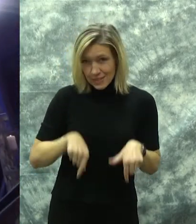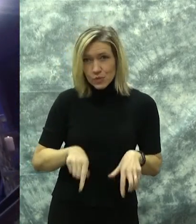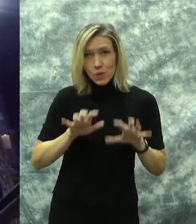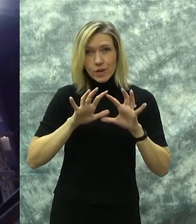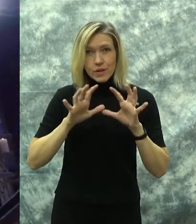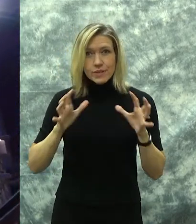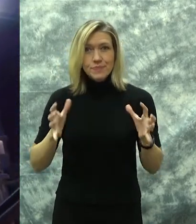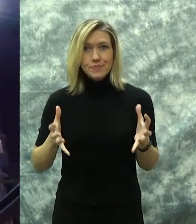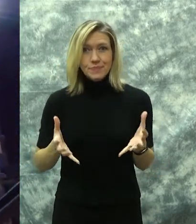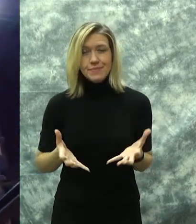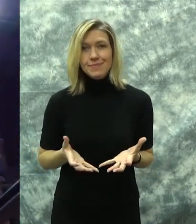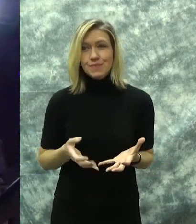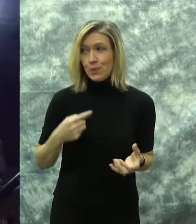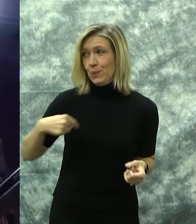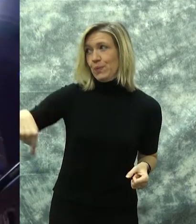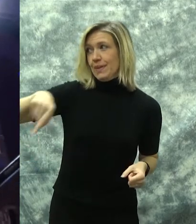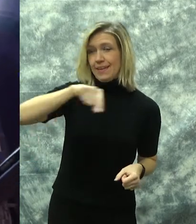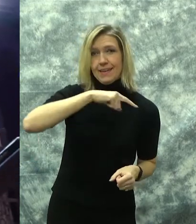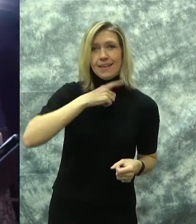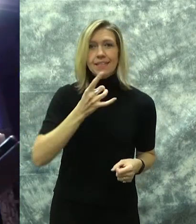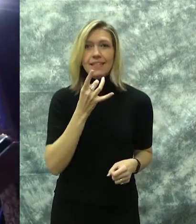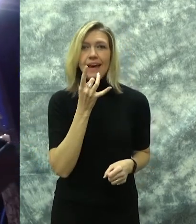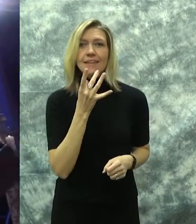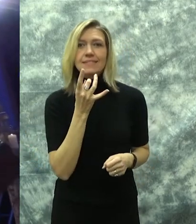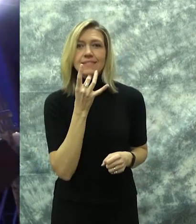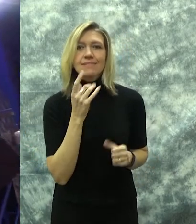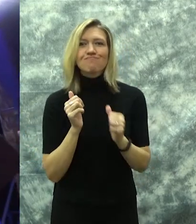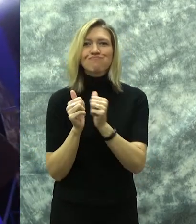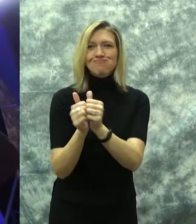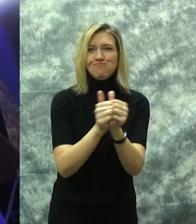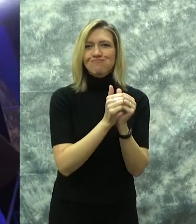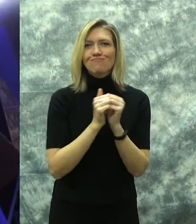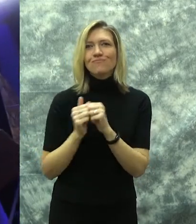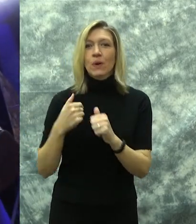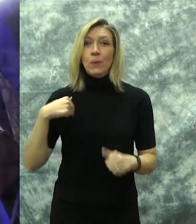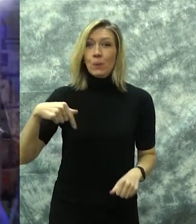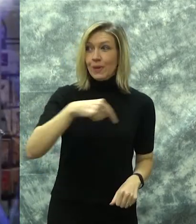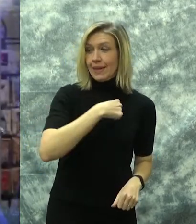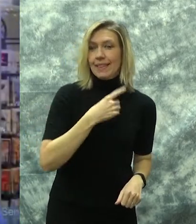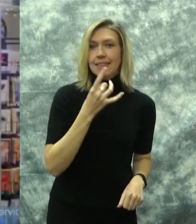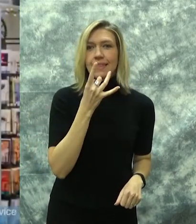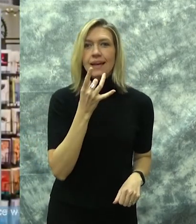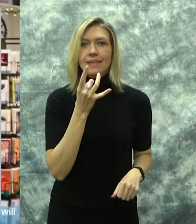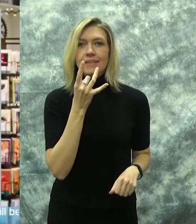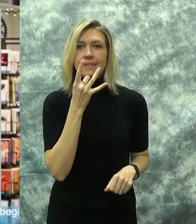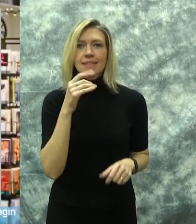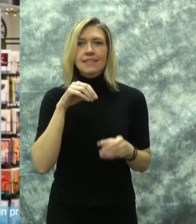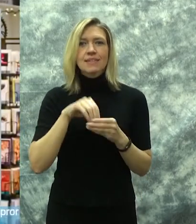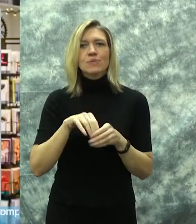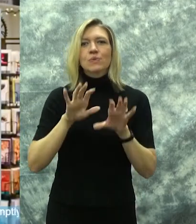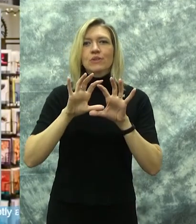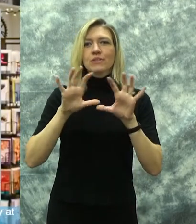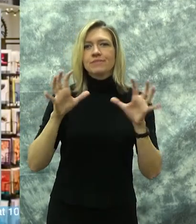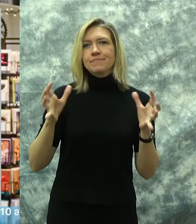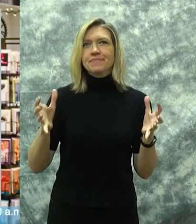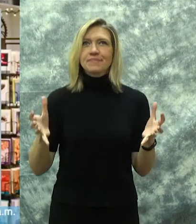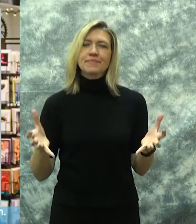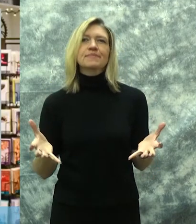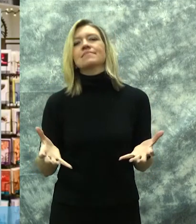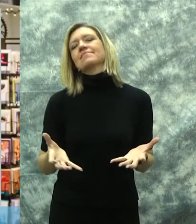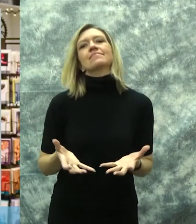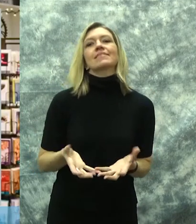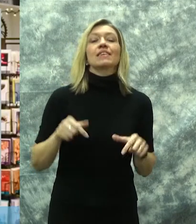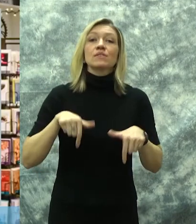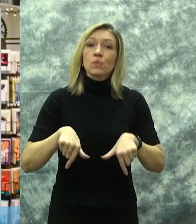world. We are the light, we are the light in this world, in